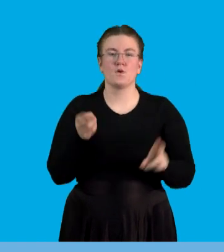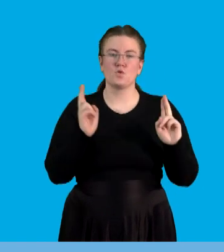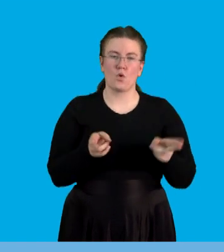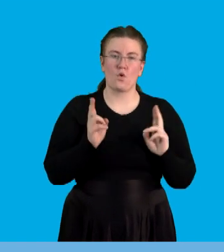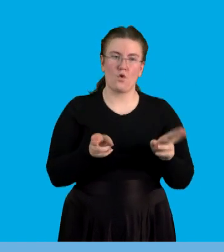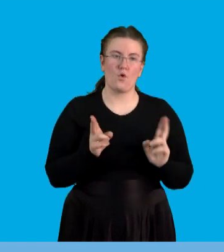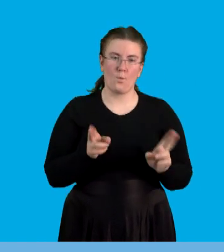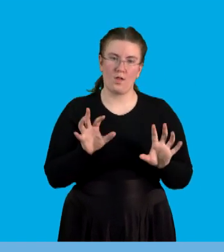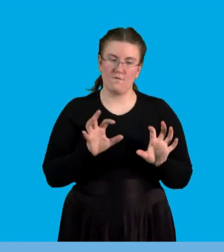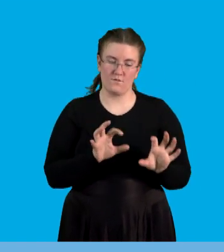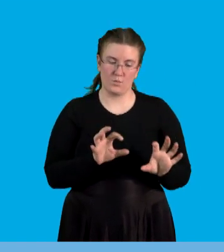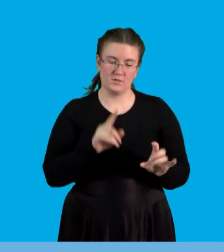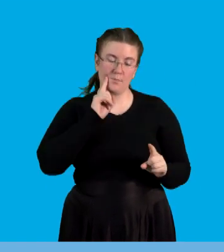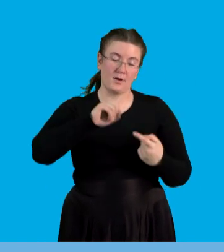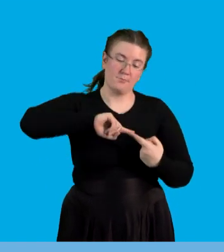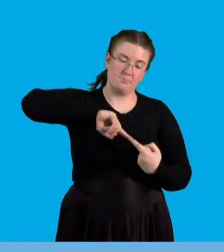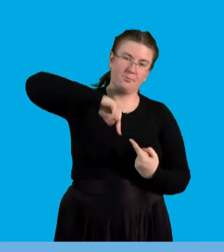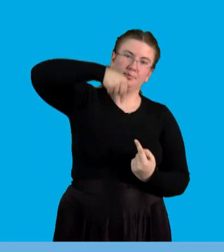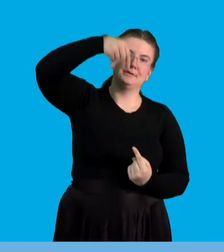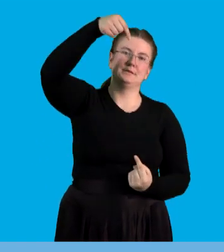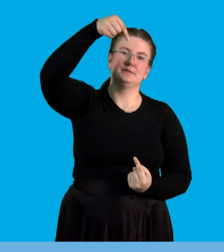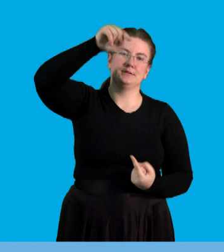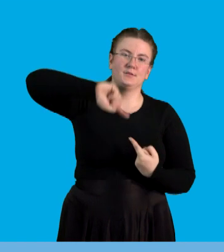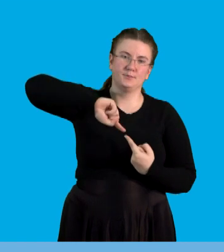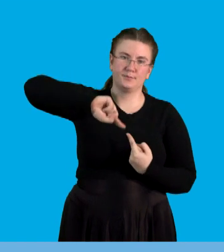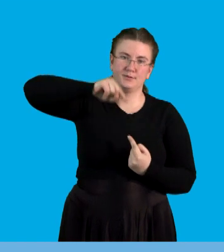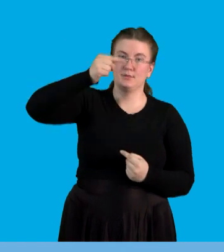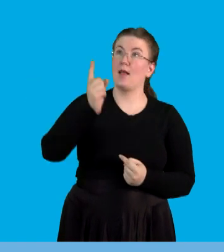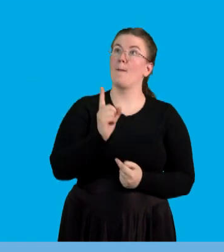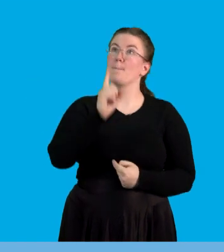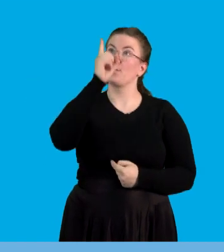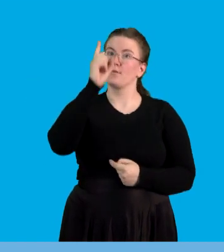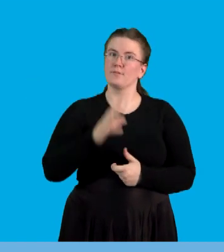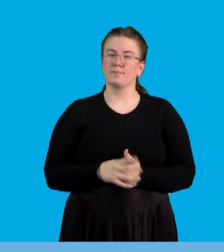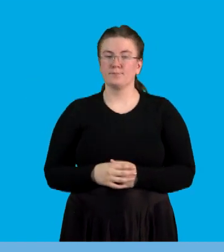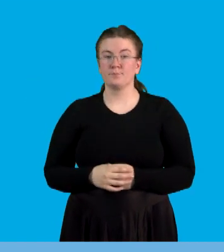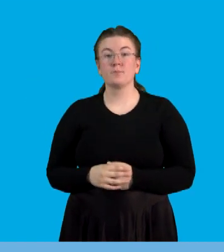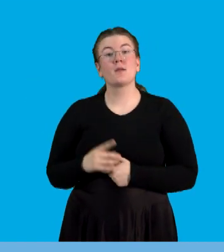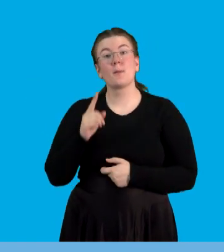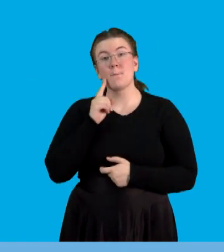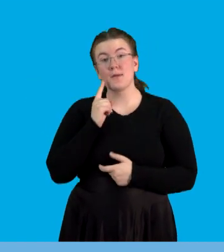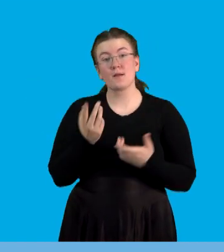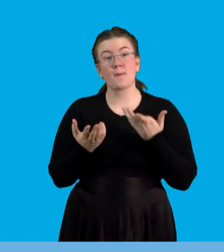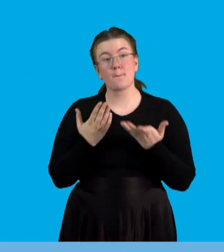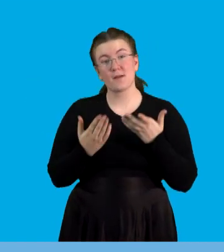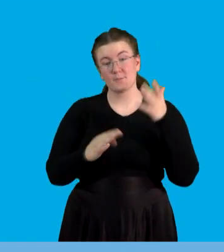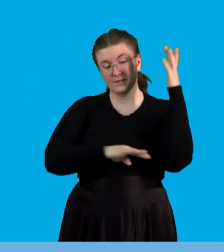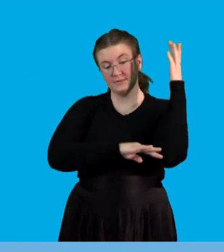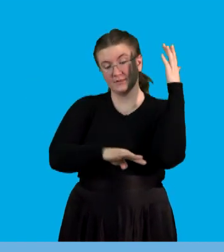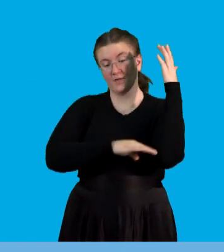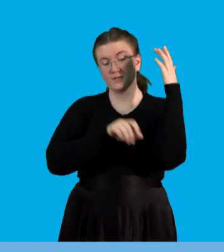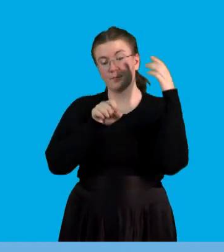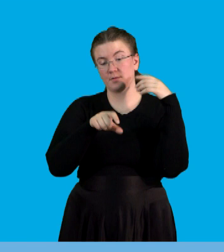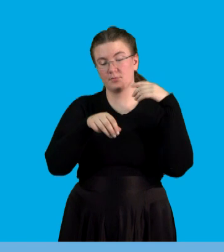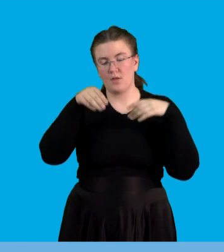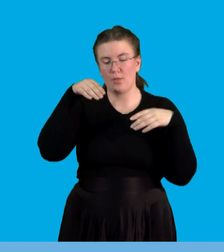normal force is going to be perpendicular to the surface. That's either going to be upwards. However, should the surface be